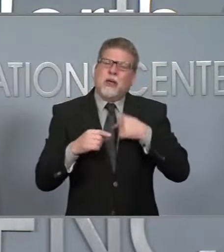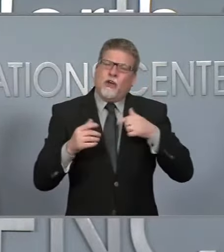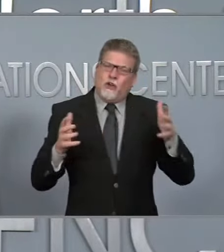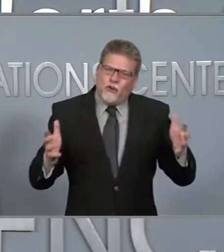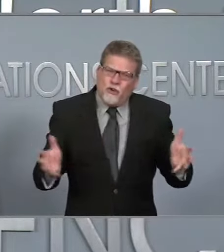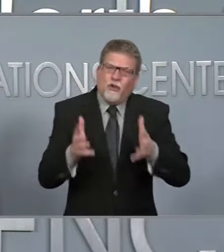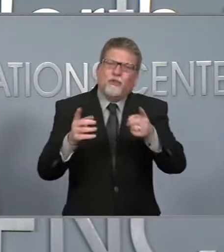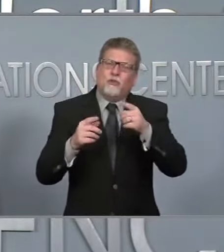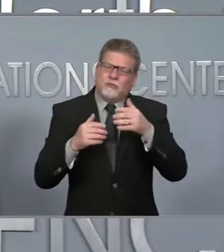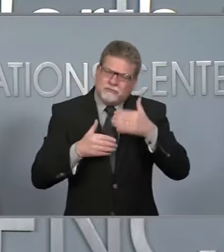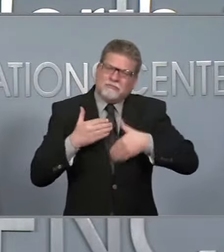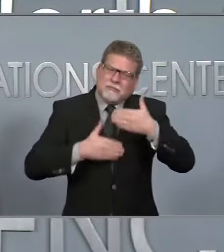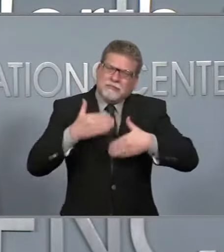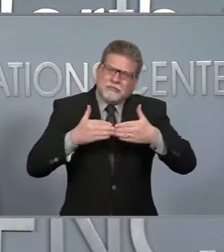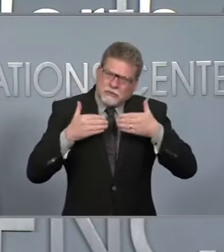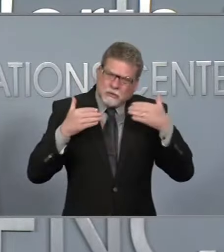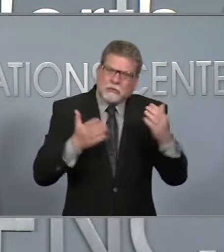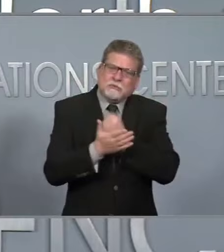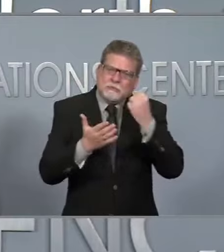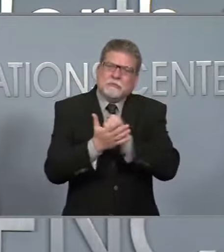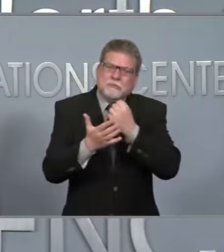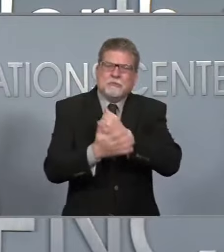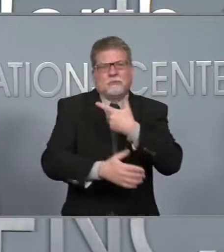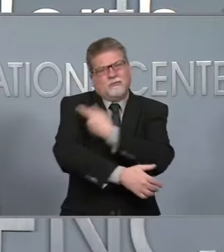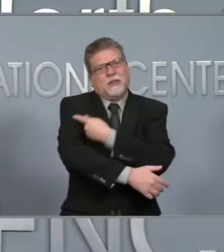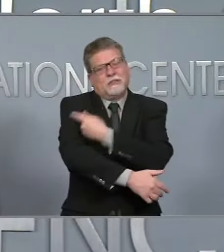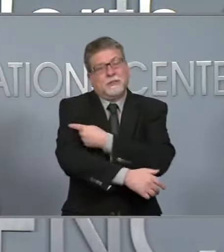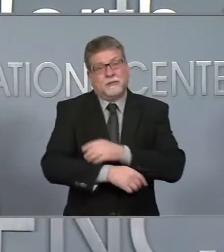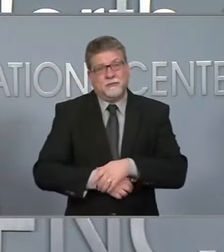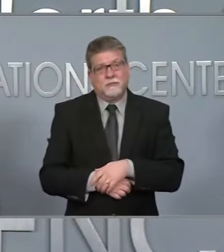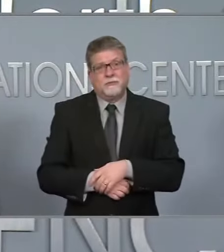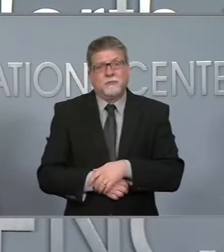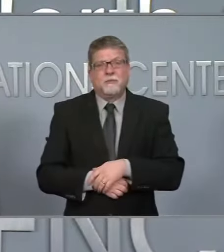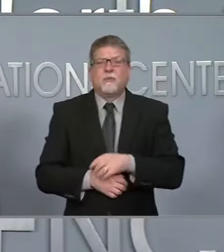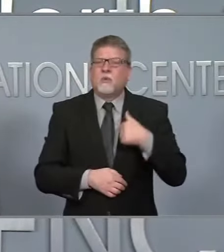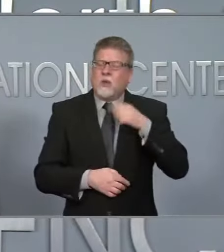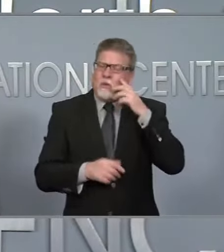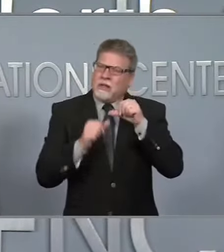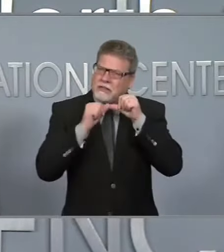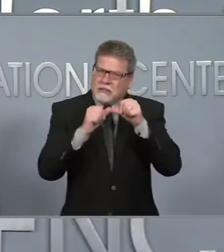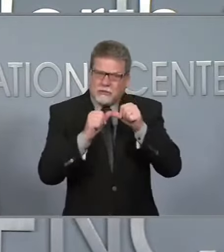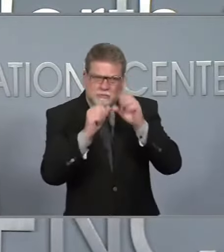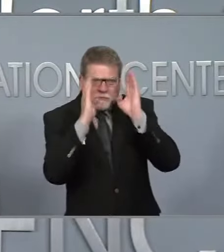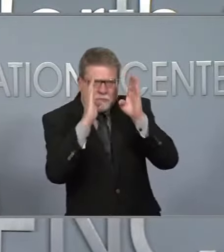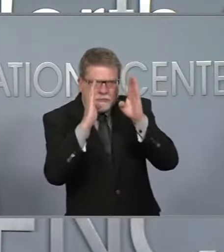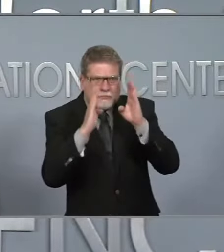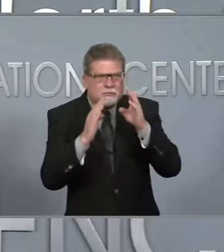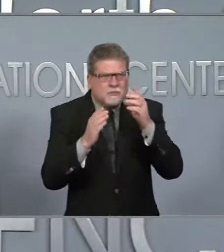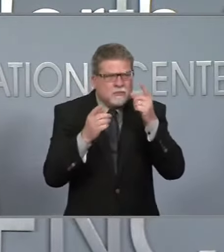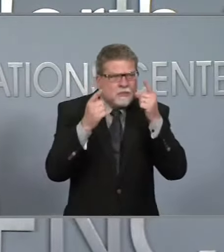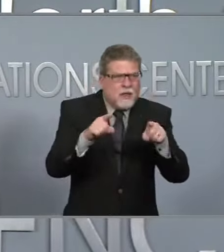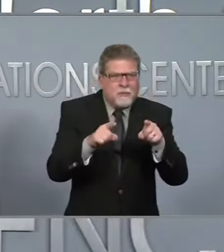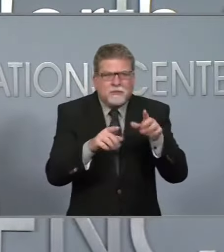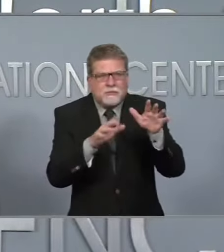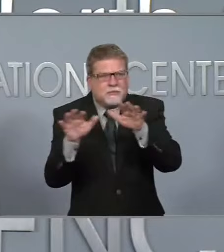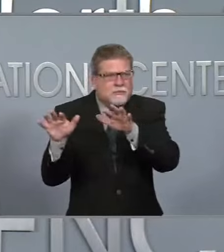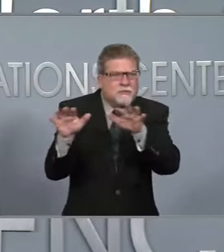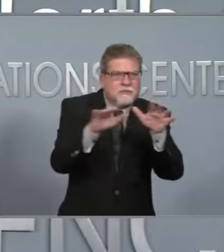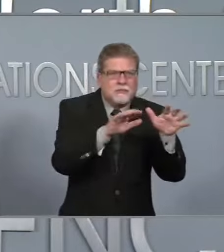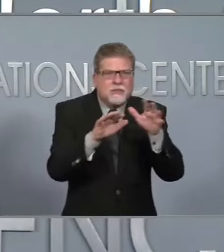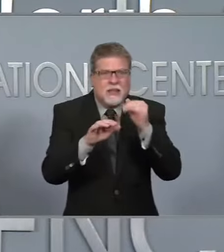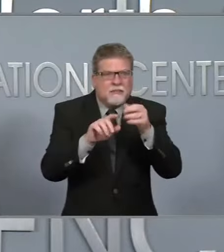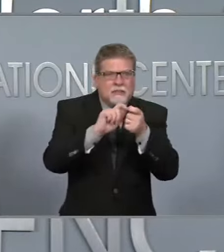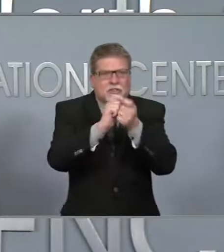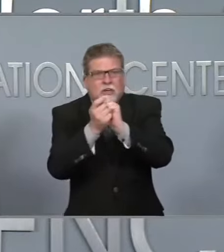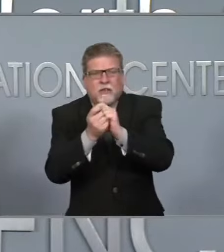boosters. As we move forward, we will remain vigilant and we'll respond to changes in the virus so that we can protect the health